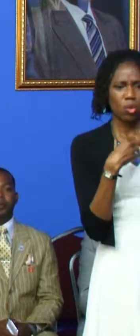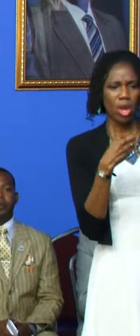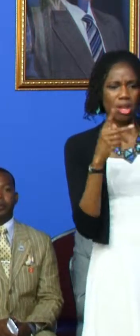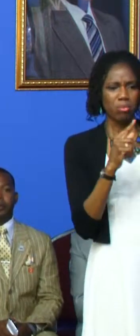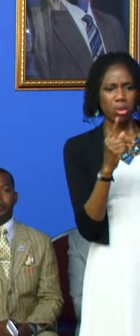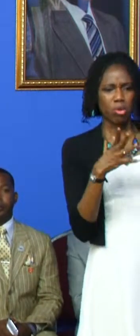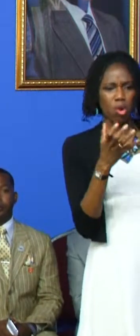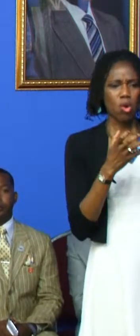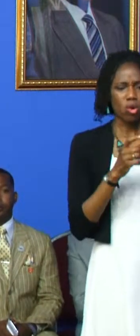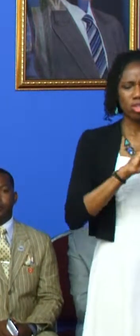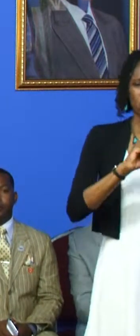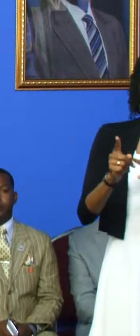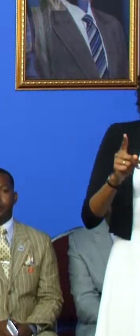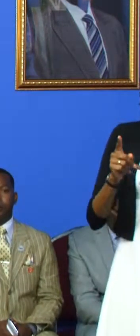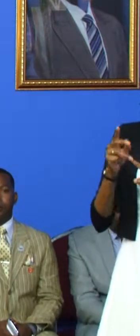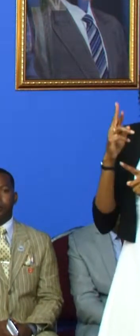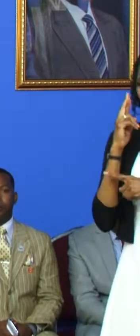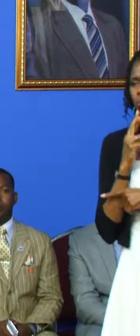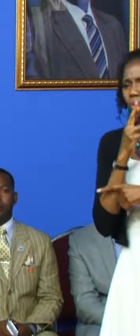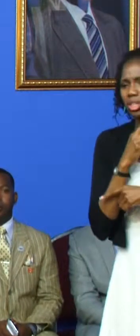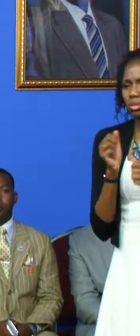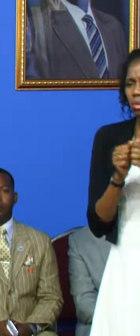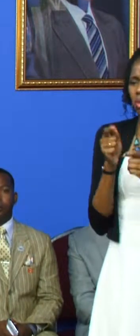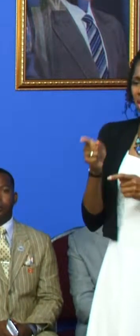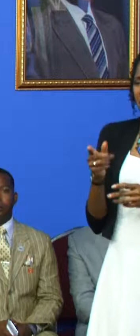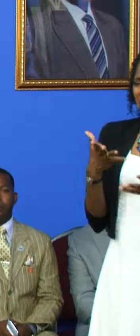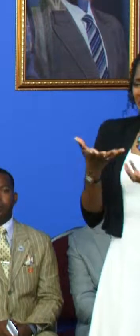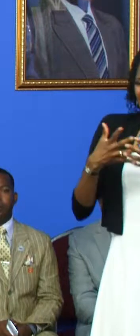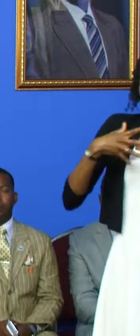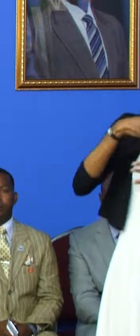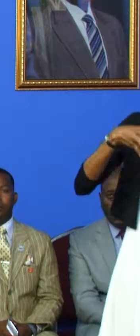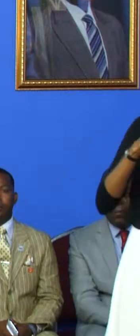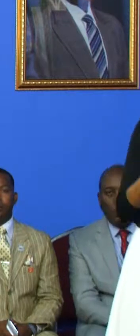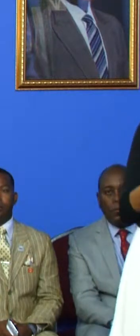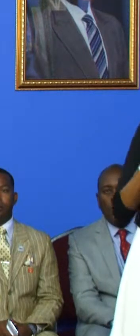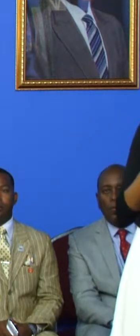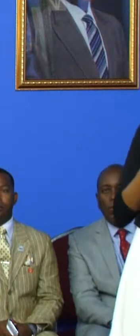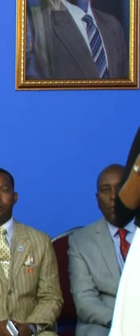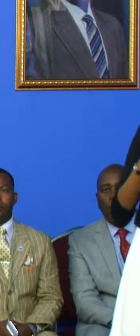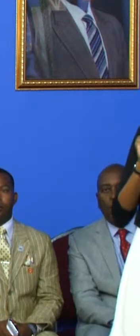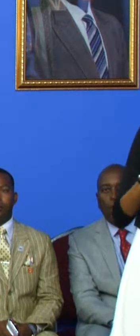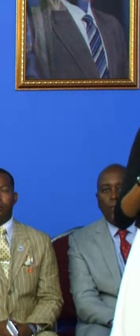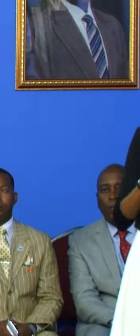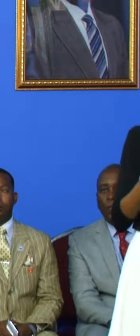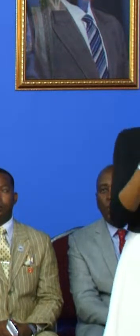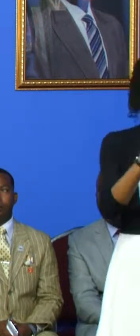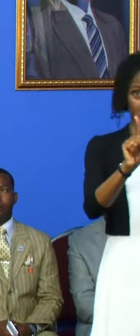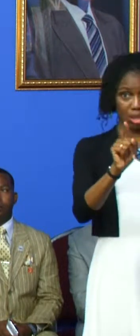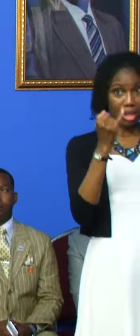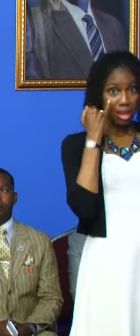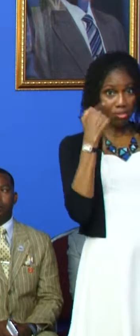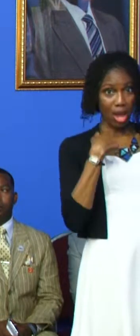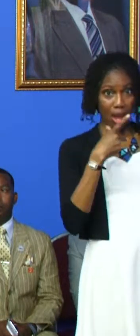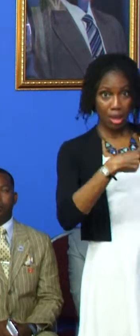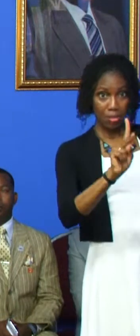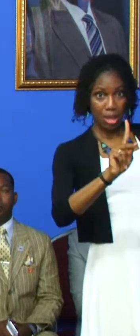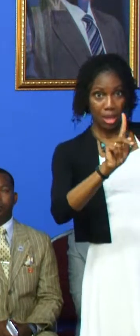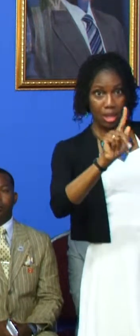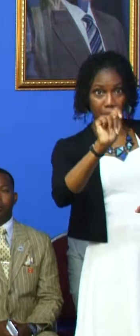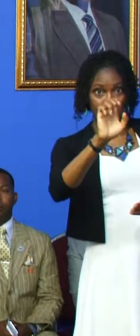able to go to a restaurant with them. I don't want to be around them anyway. If I pay taxes, the same tax they